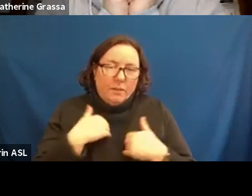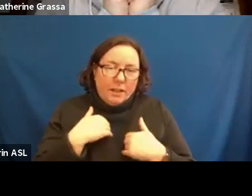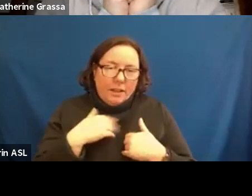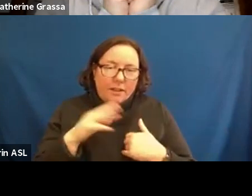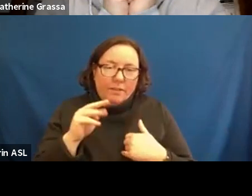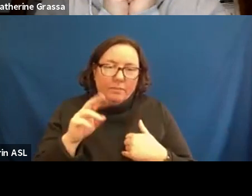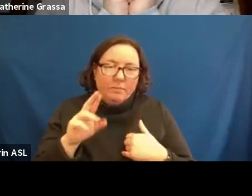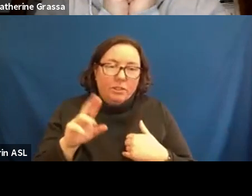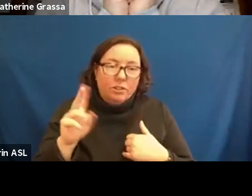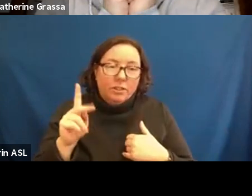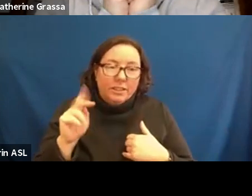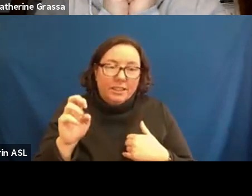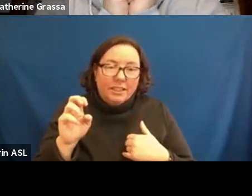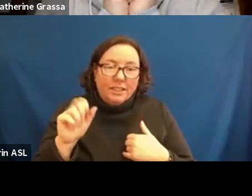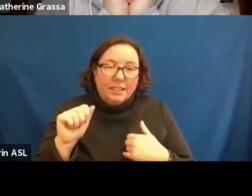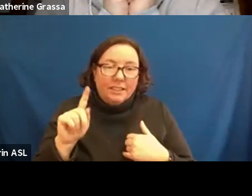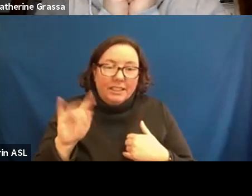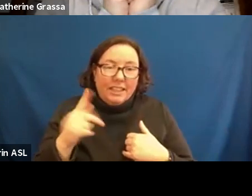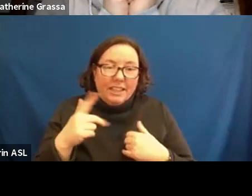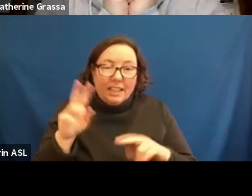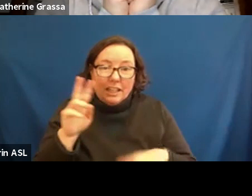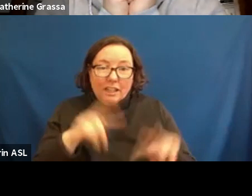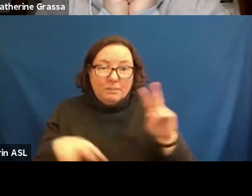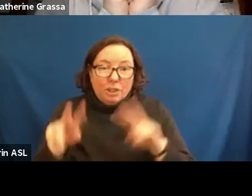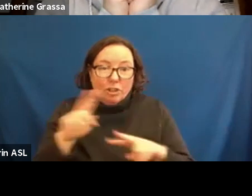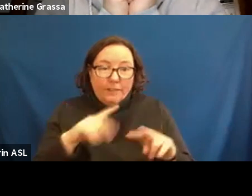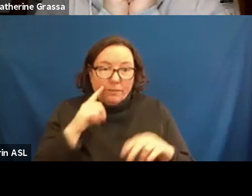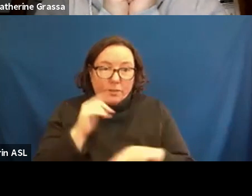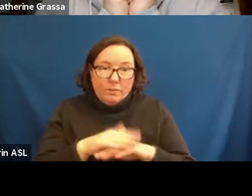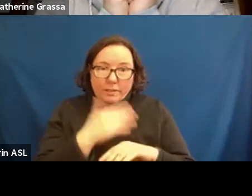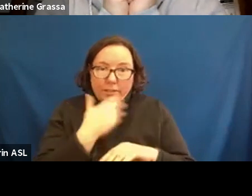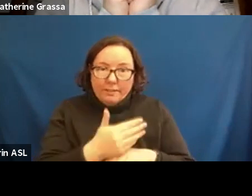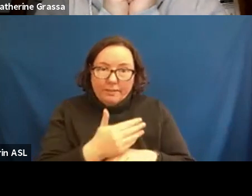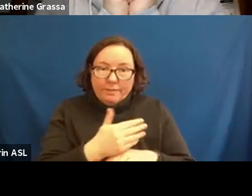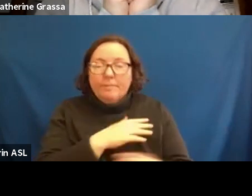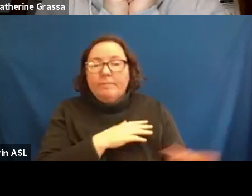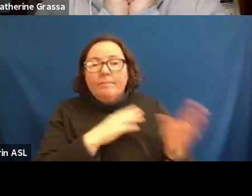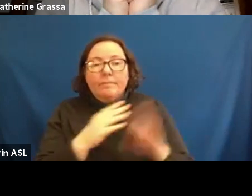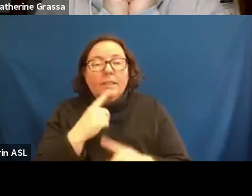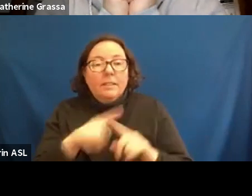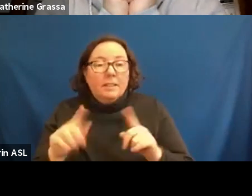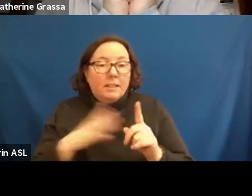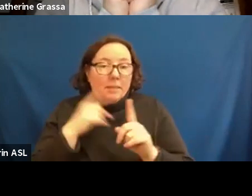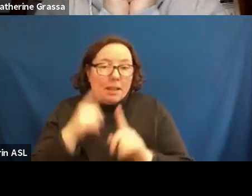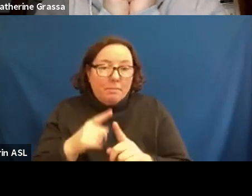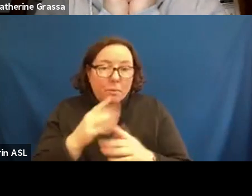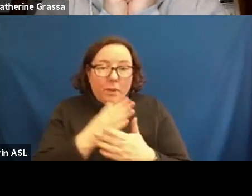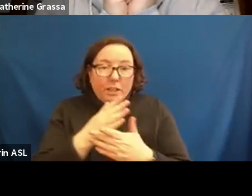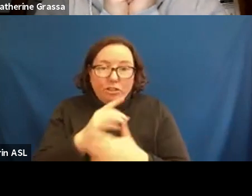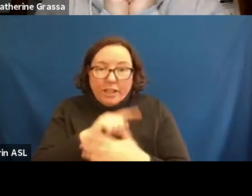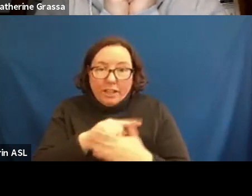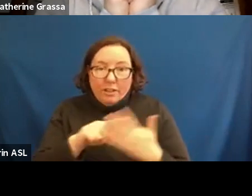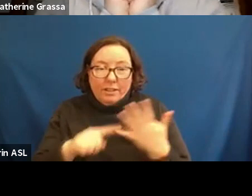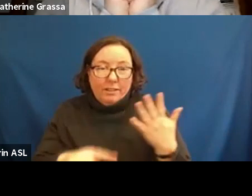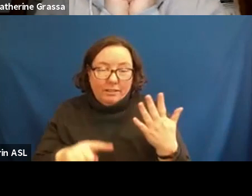Mr. Keating joining us, just observing for tonight. But my point in sharing that is